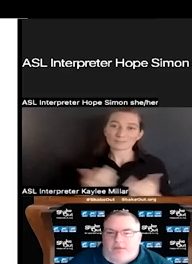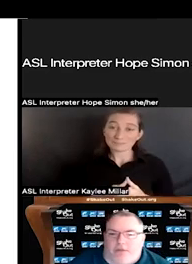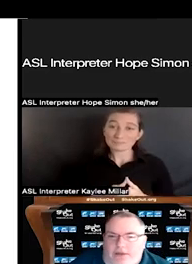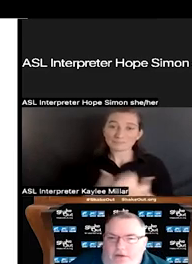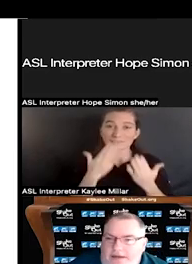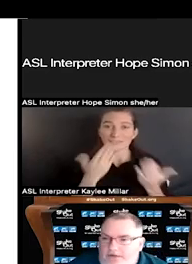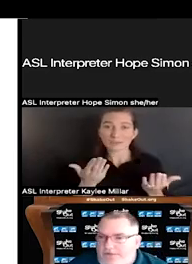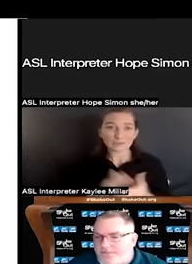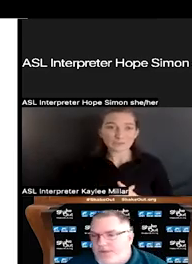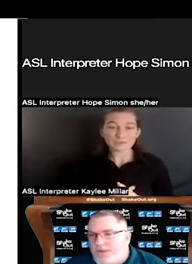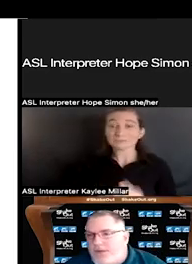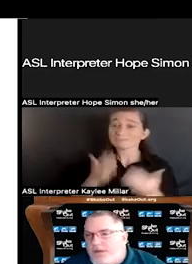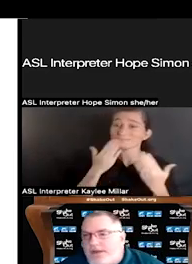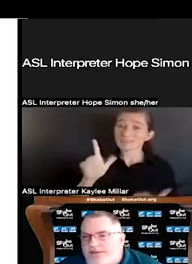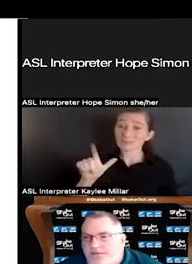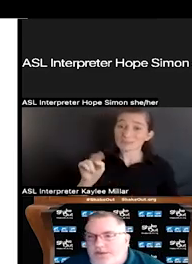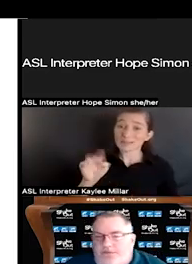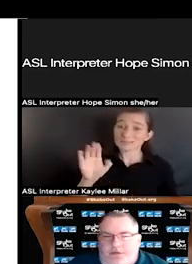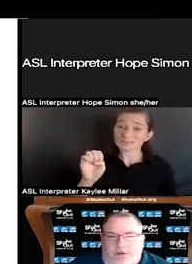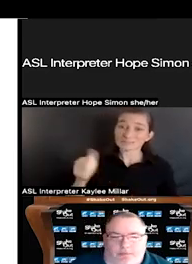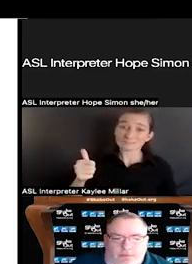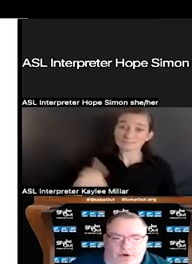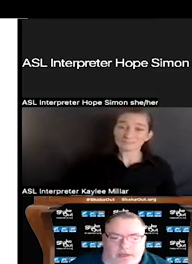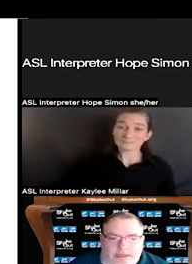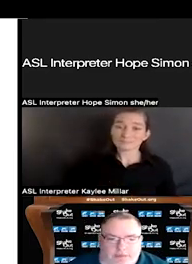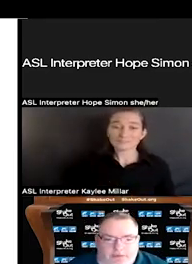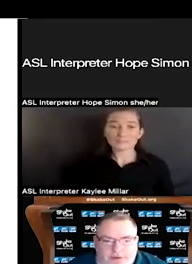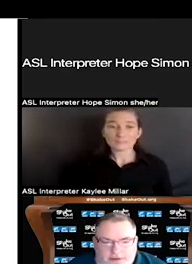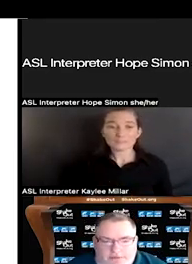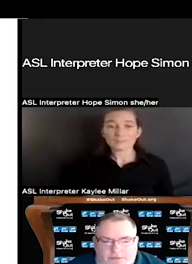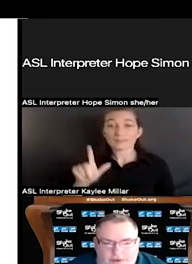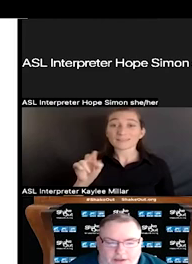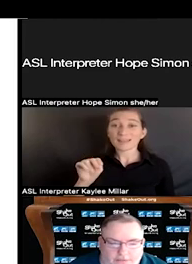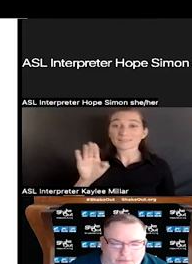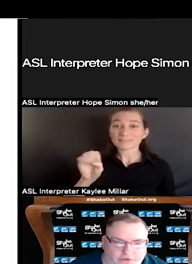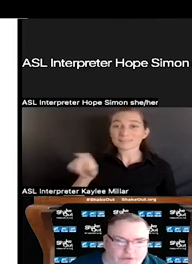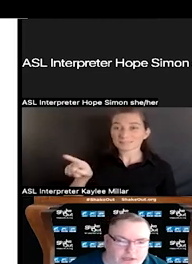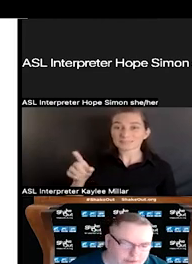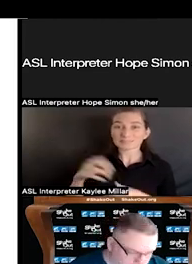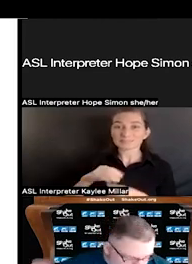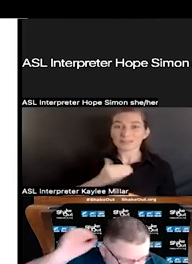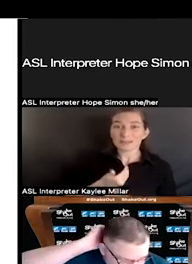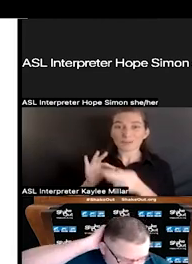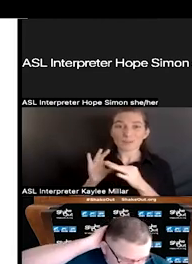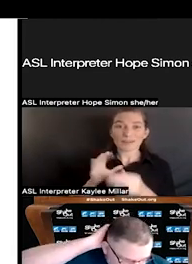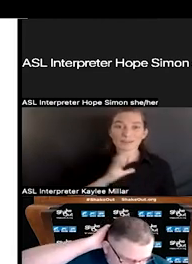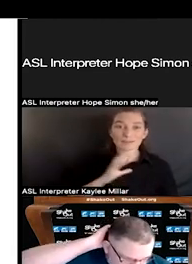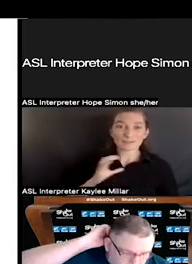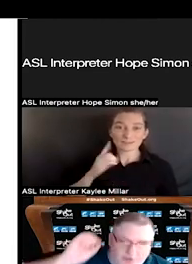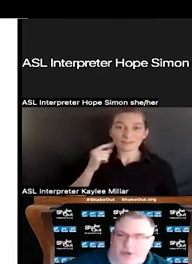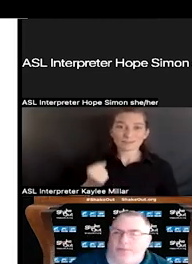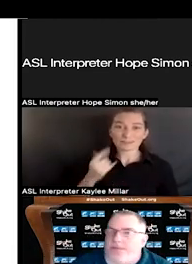you, Mark. Thank you, Lance. Lance is one of the coordinating committee for SoCal and in charge of